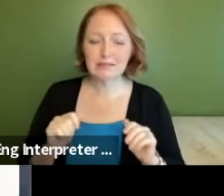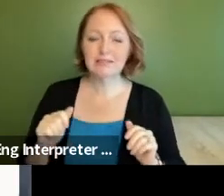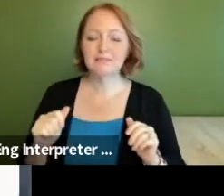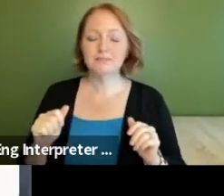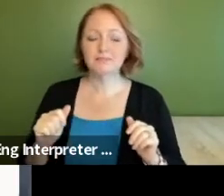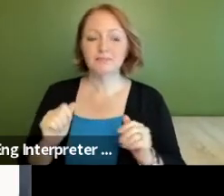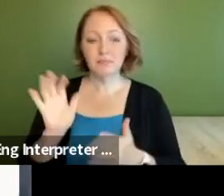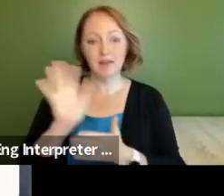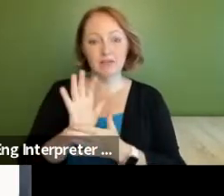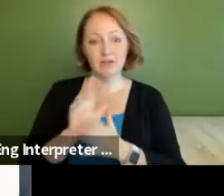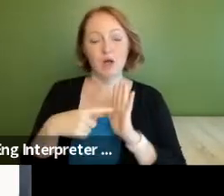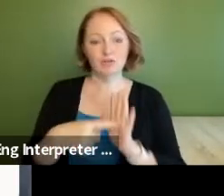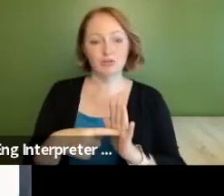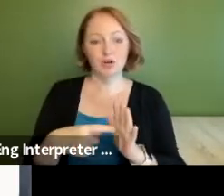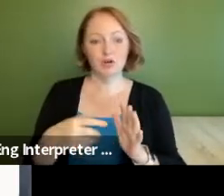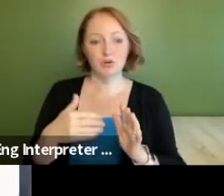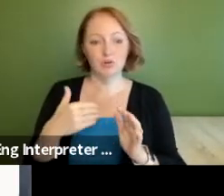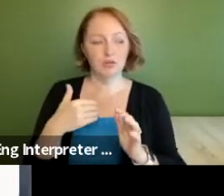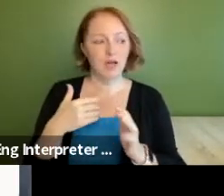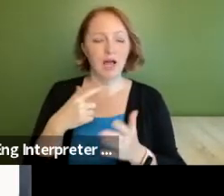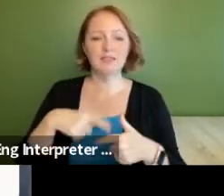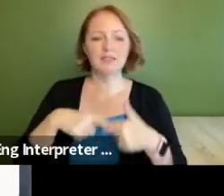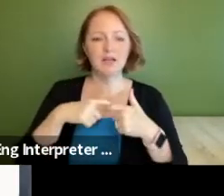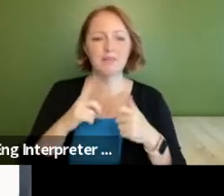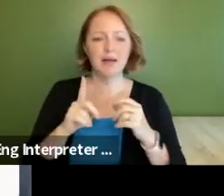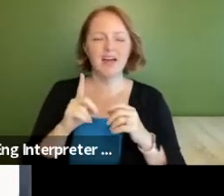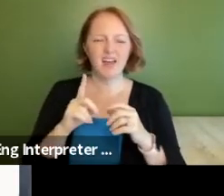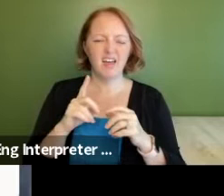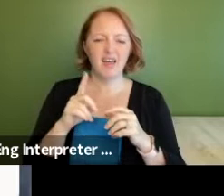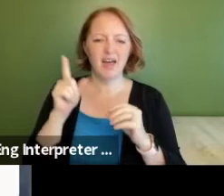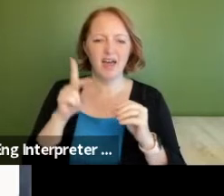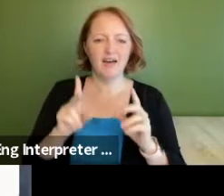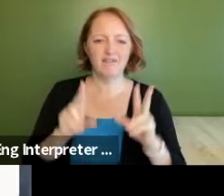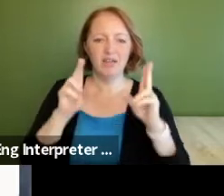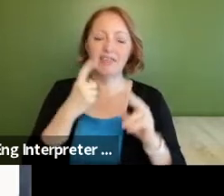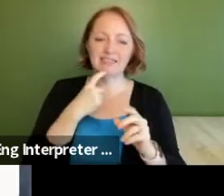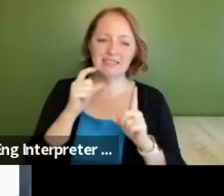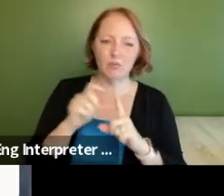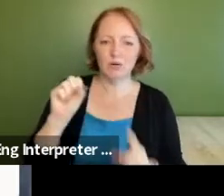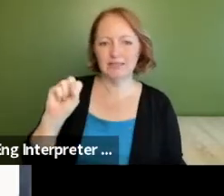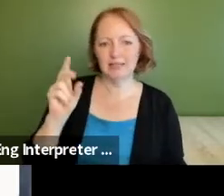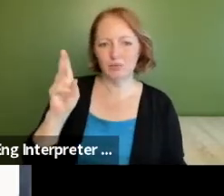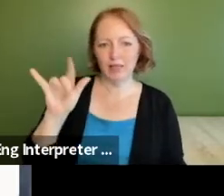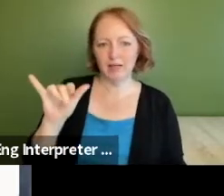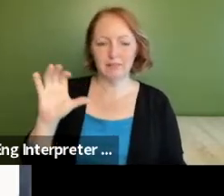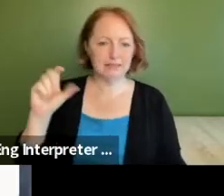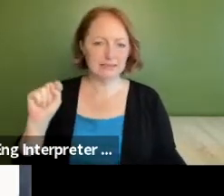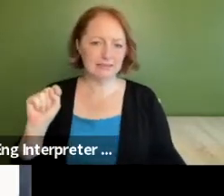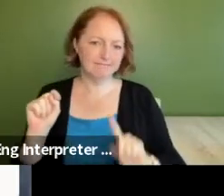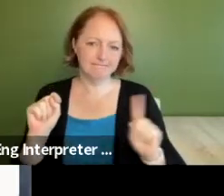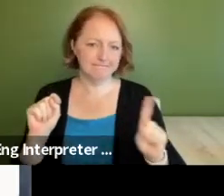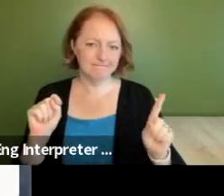The video that I showed, I stopped it halfway because they did say sexuality. And then my CT was like, that's